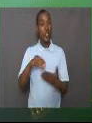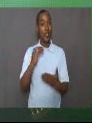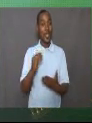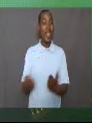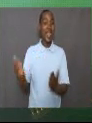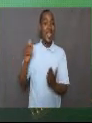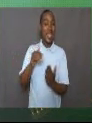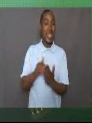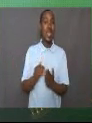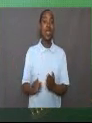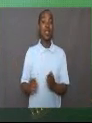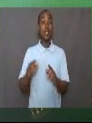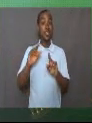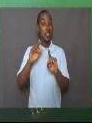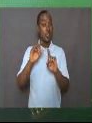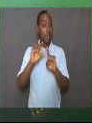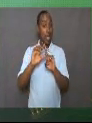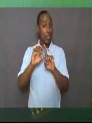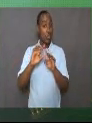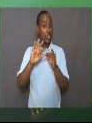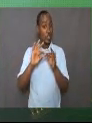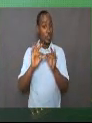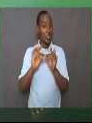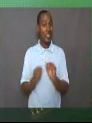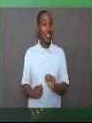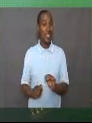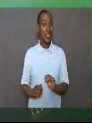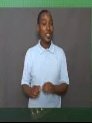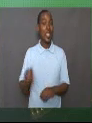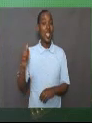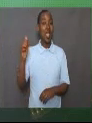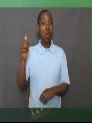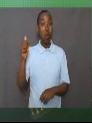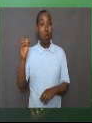the terms aerobic, anaerobic,